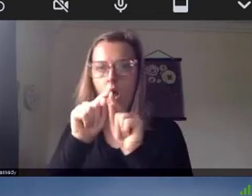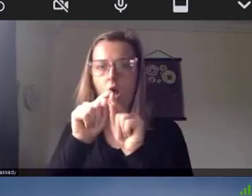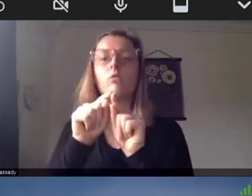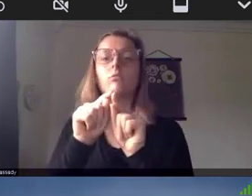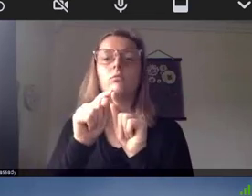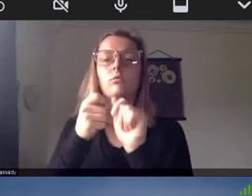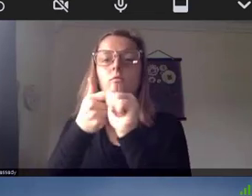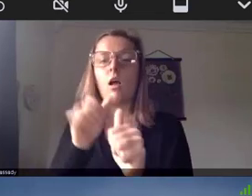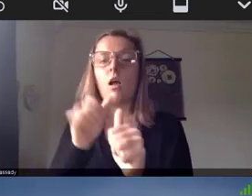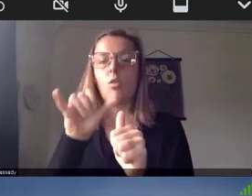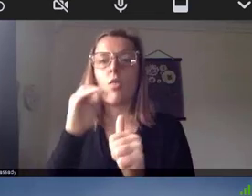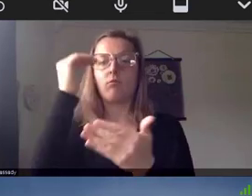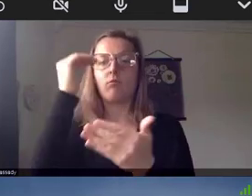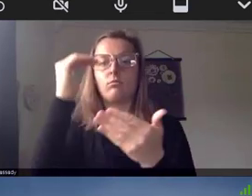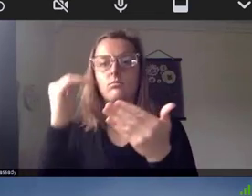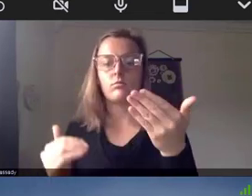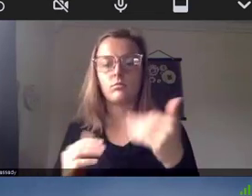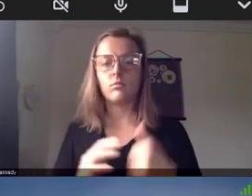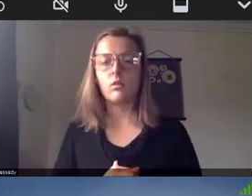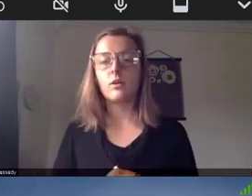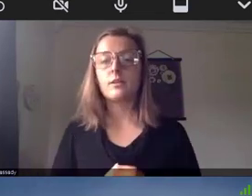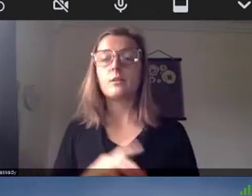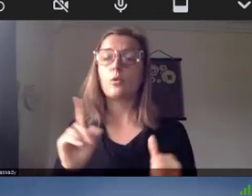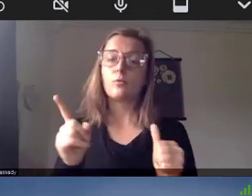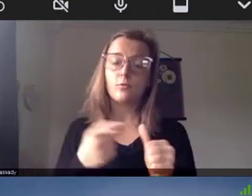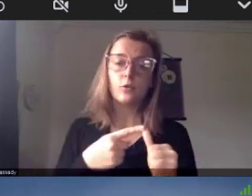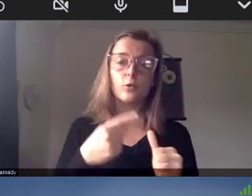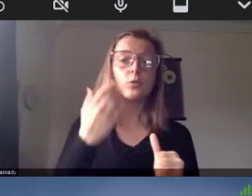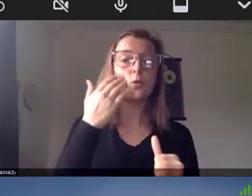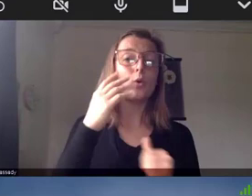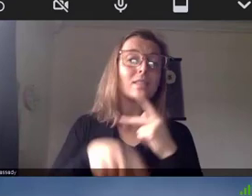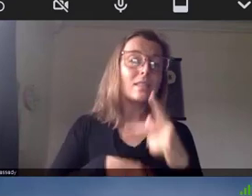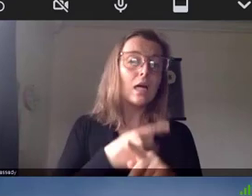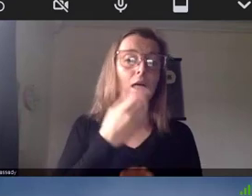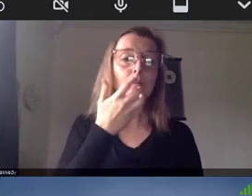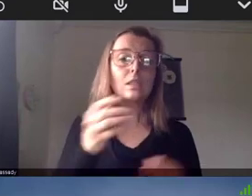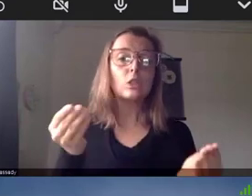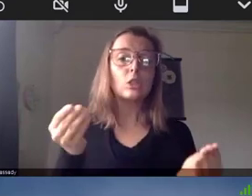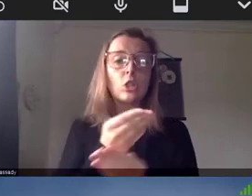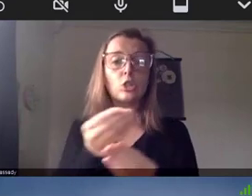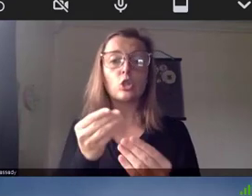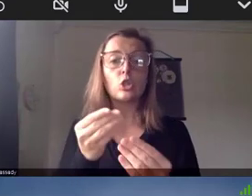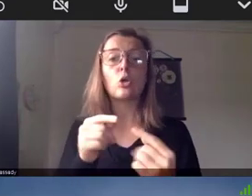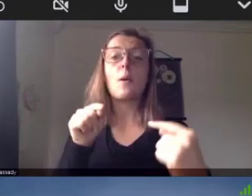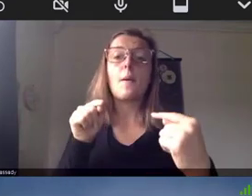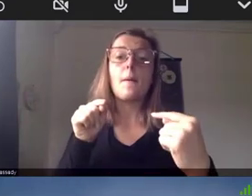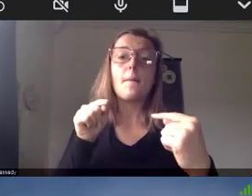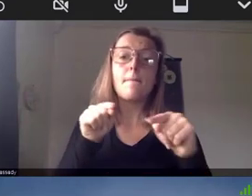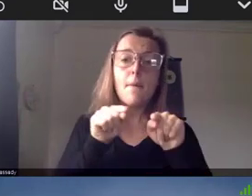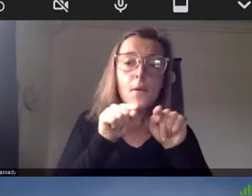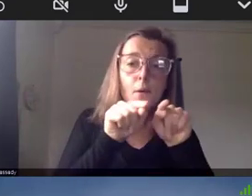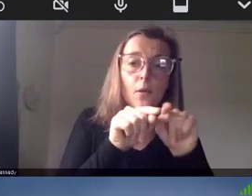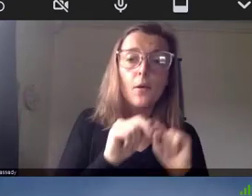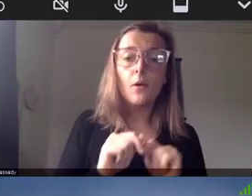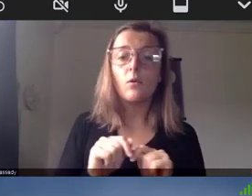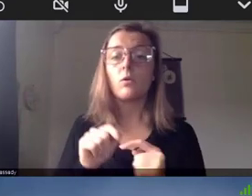exchanger you're going to use. Is it parallel flow, counterflow, cross flow, or some kind of shell and tube bundle?